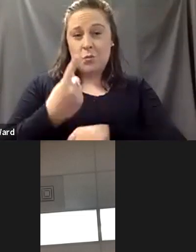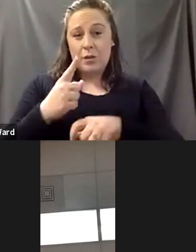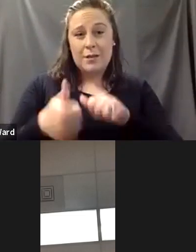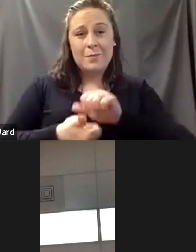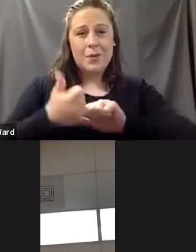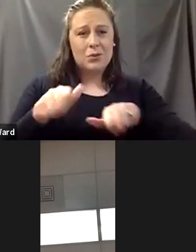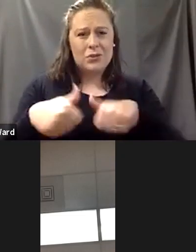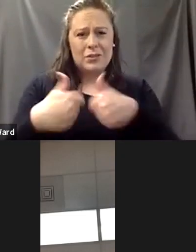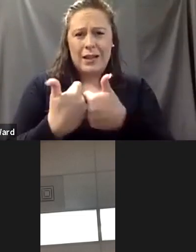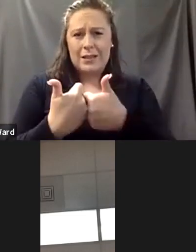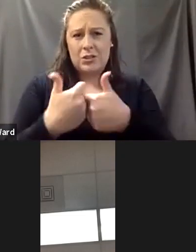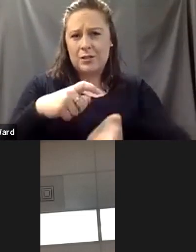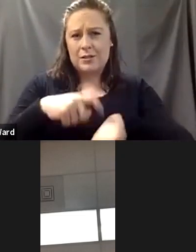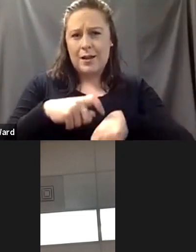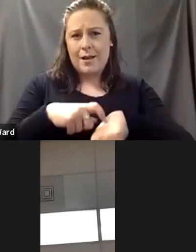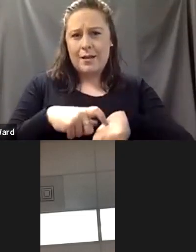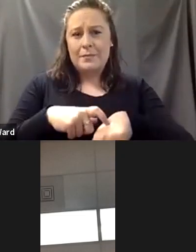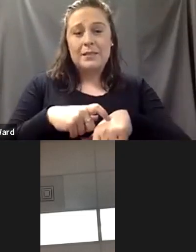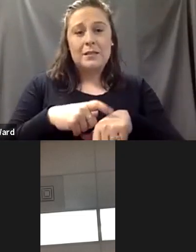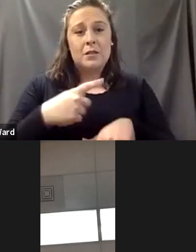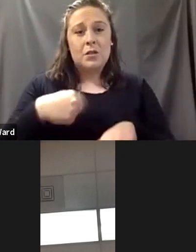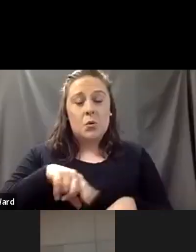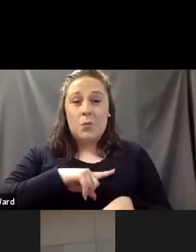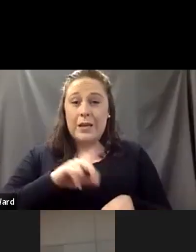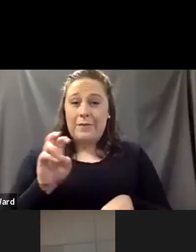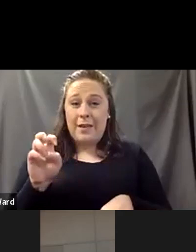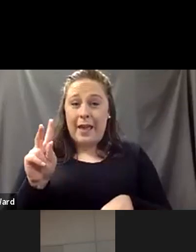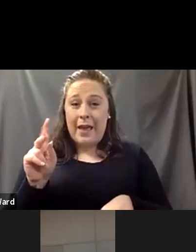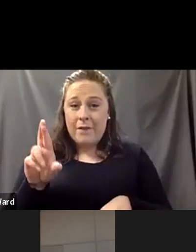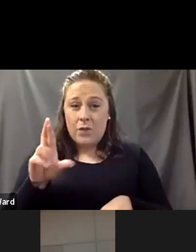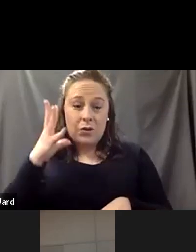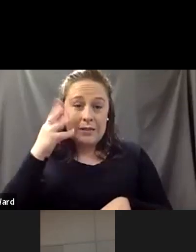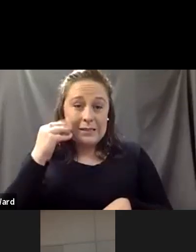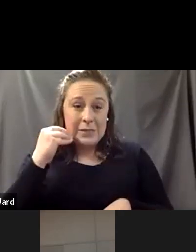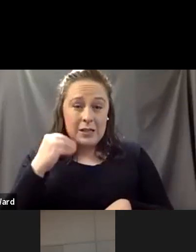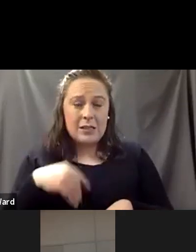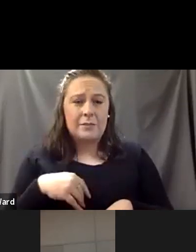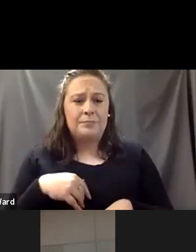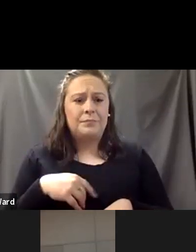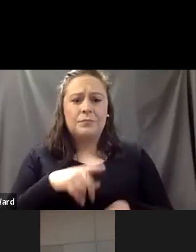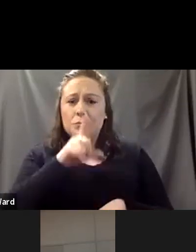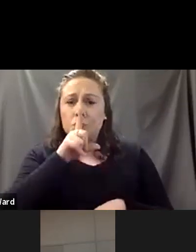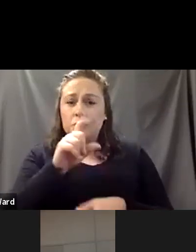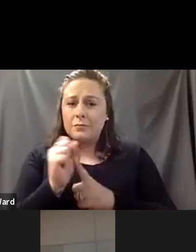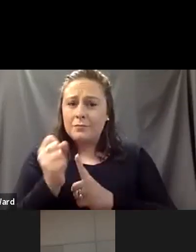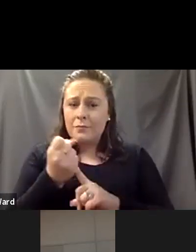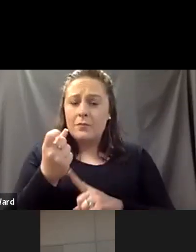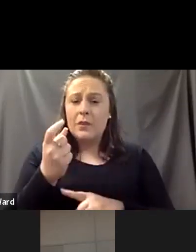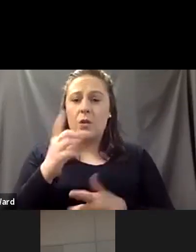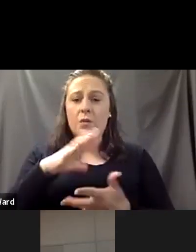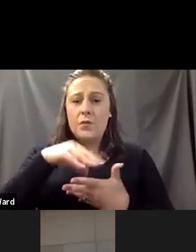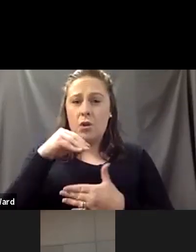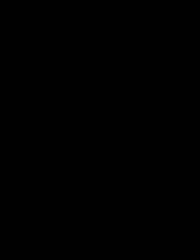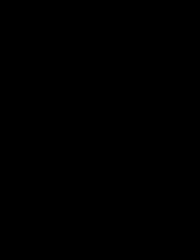time periods, definitely that we've ever experienced. And really a situation in which we've learned more